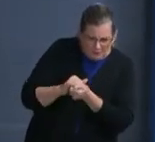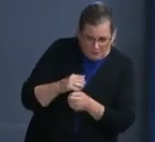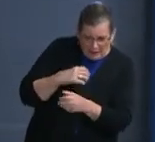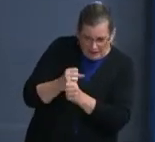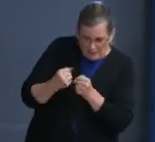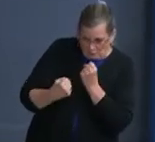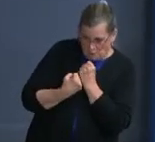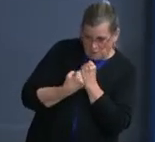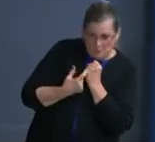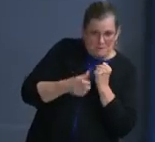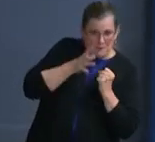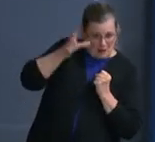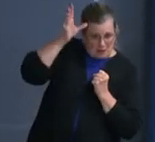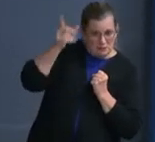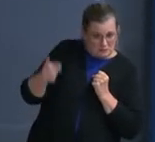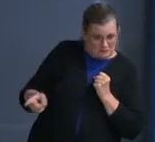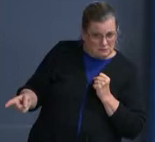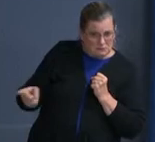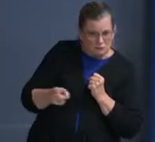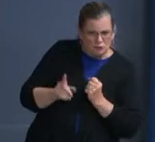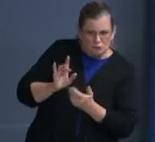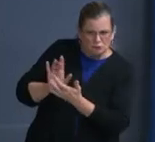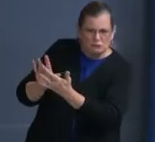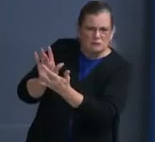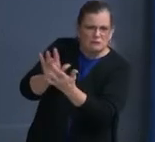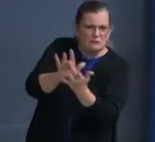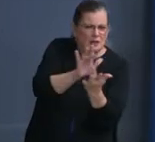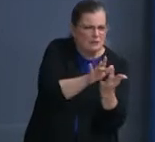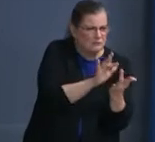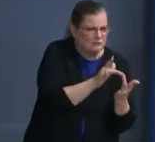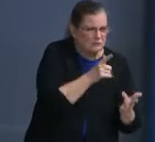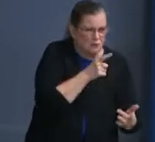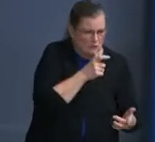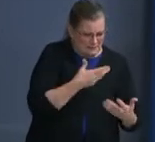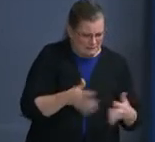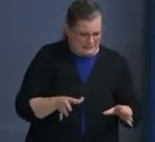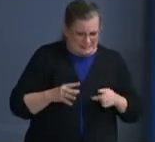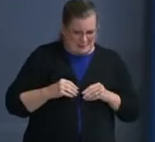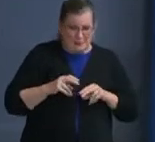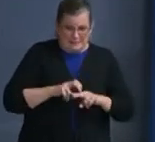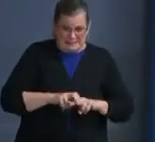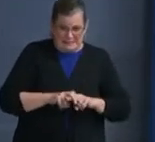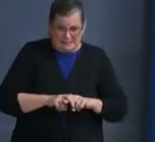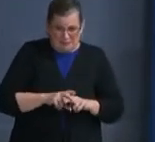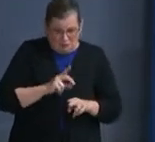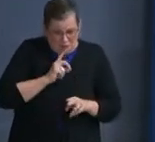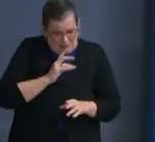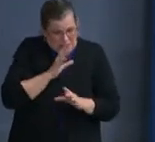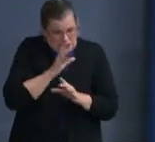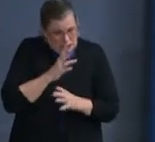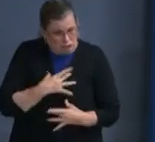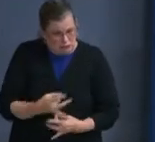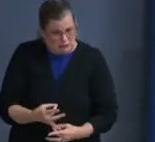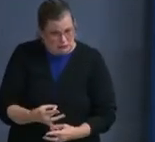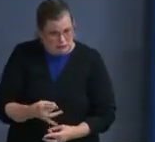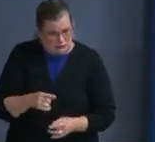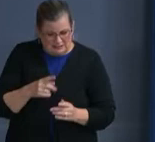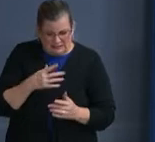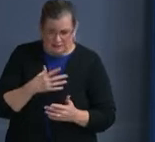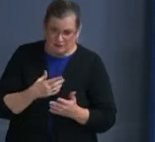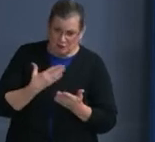out to those in-person learning families that accepted a seat to see if they were interested in this particular model. Some were